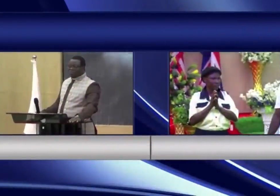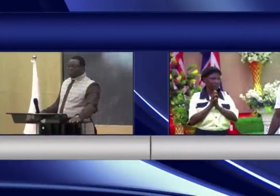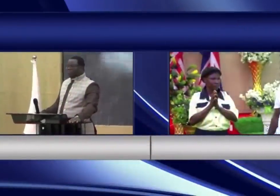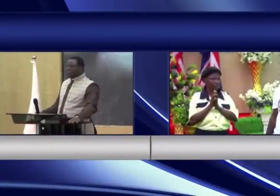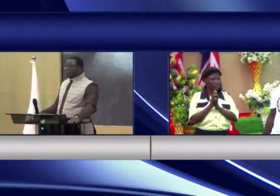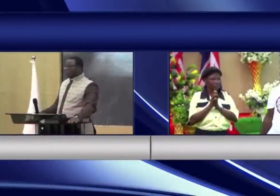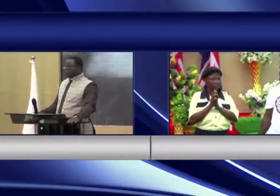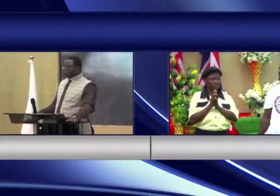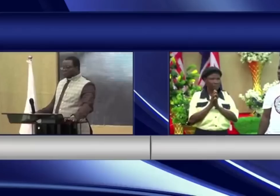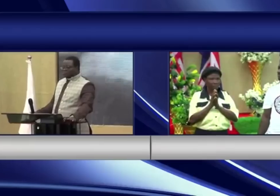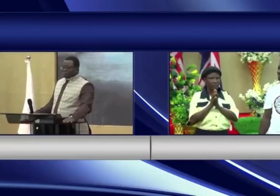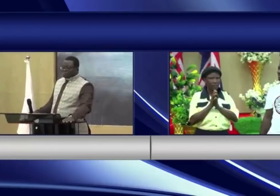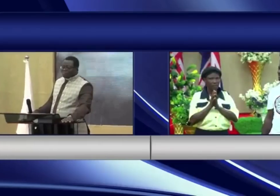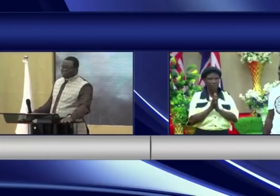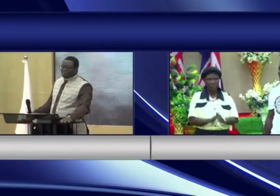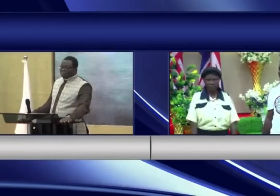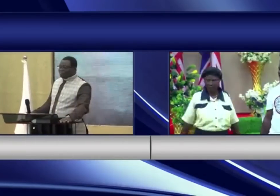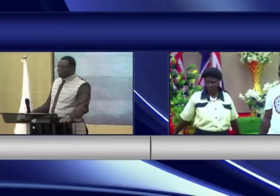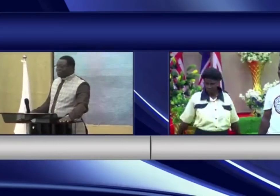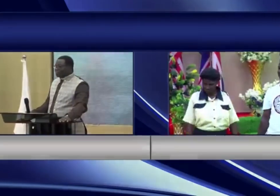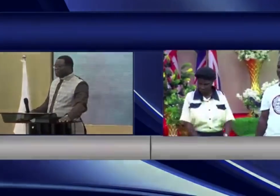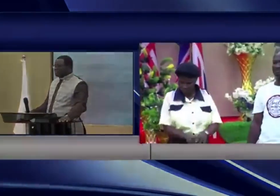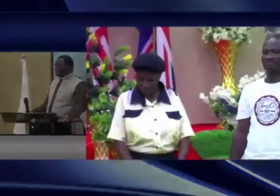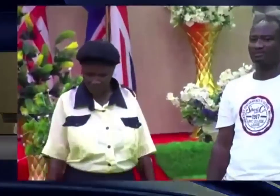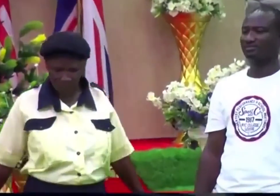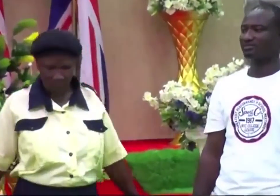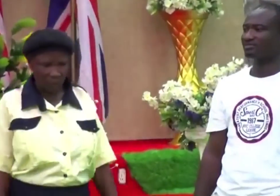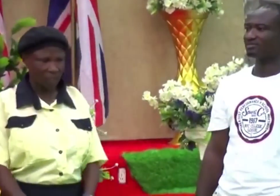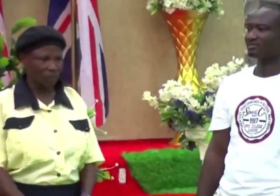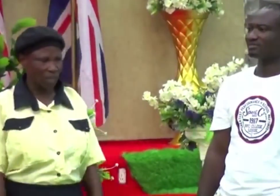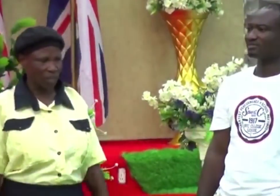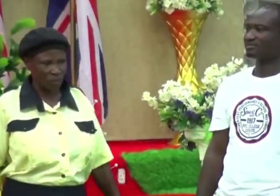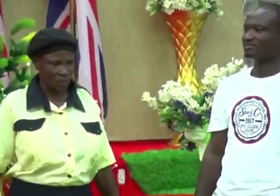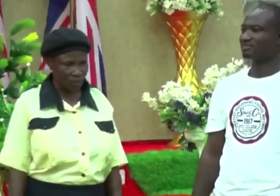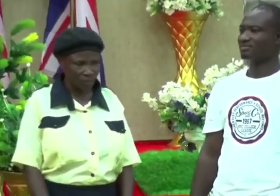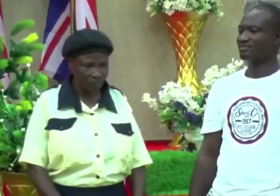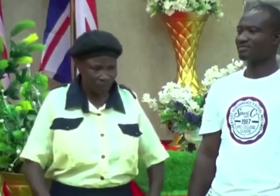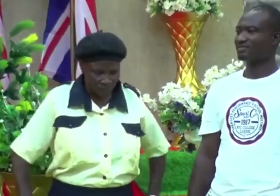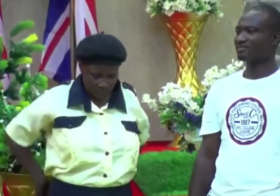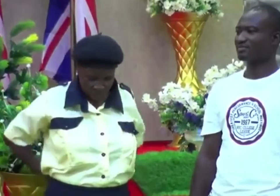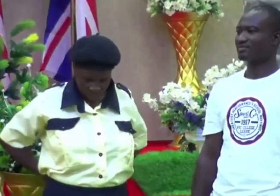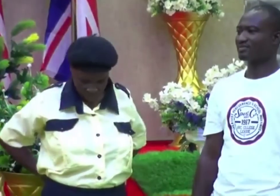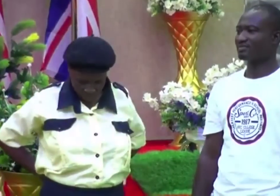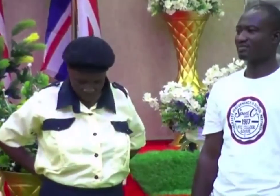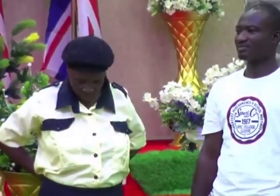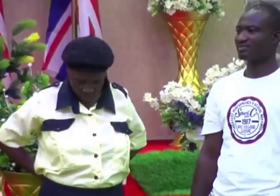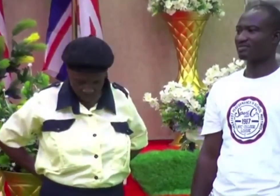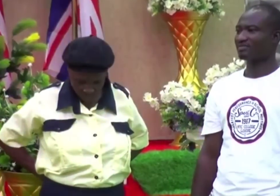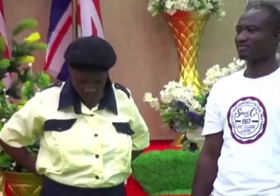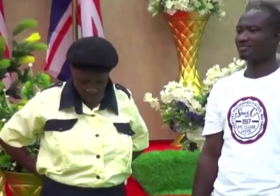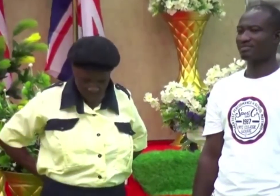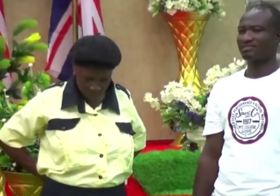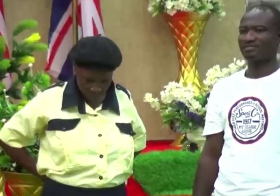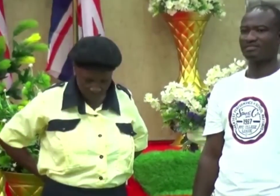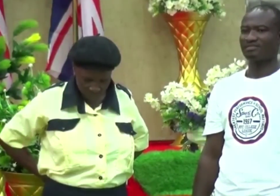To feed herself, and since then she never has sales in her shop again. But one day she spoke with the calendar and took her mantle. She used